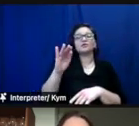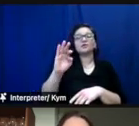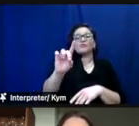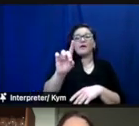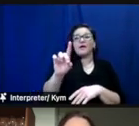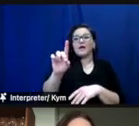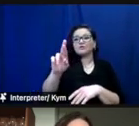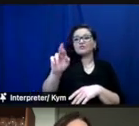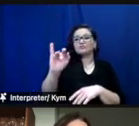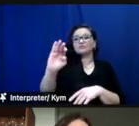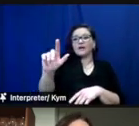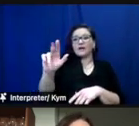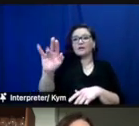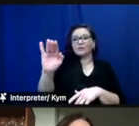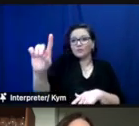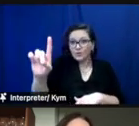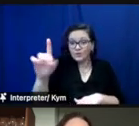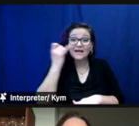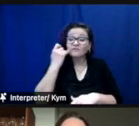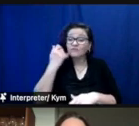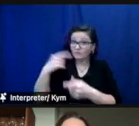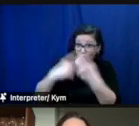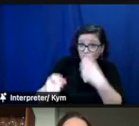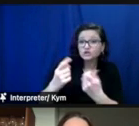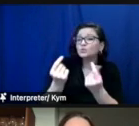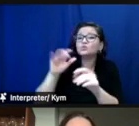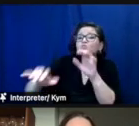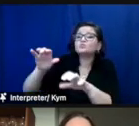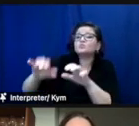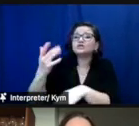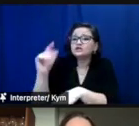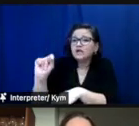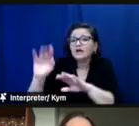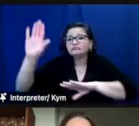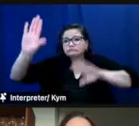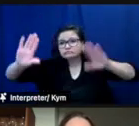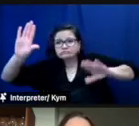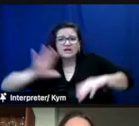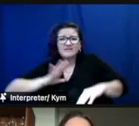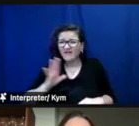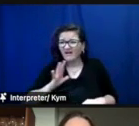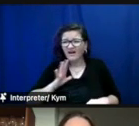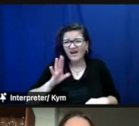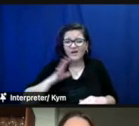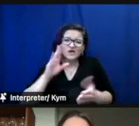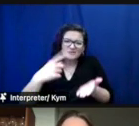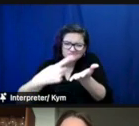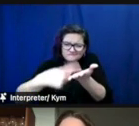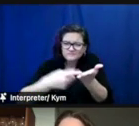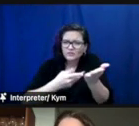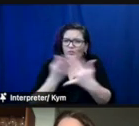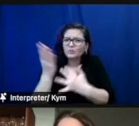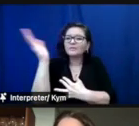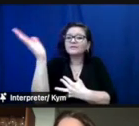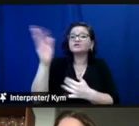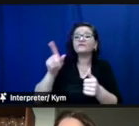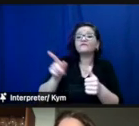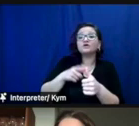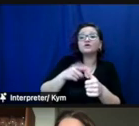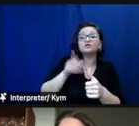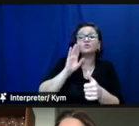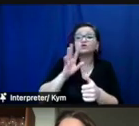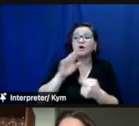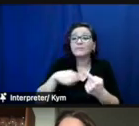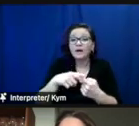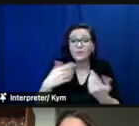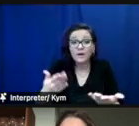pipe in while we're talking. We'll ask some different questions about things as we go too. Okay, so the first one we're gonna talk about is a guy